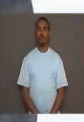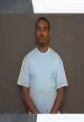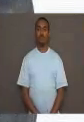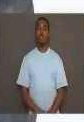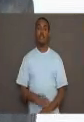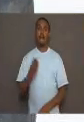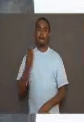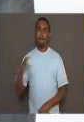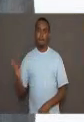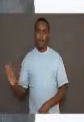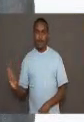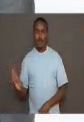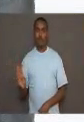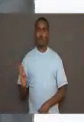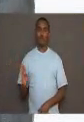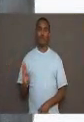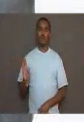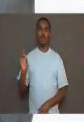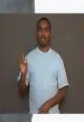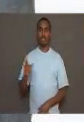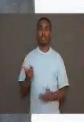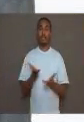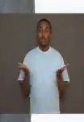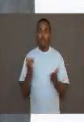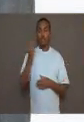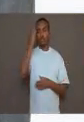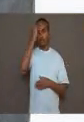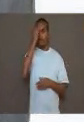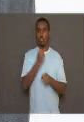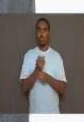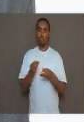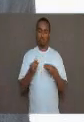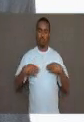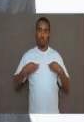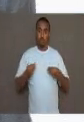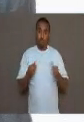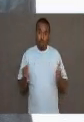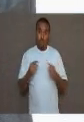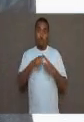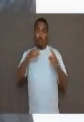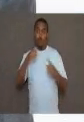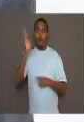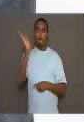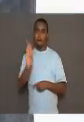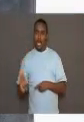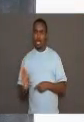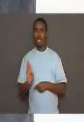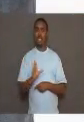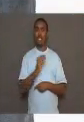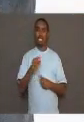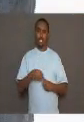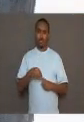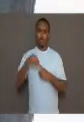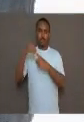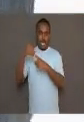The blue denim is made in Italy using cotton from Benin and a